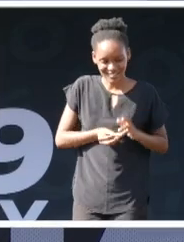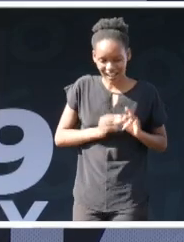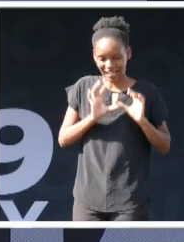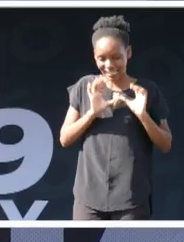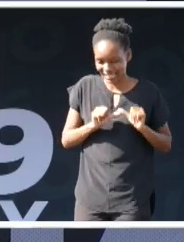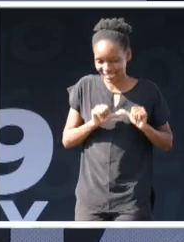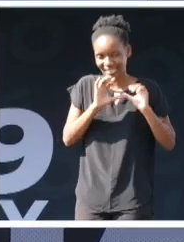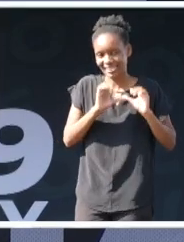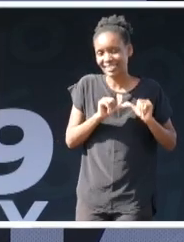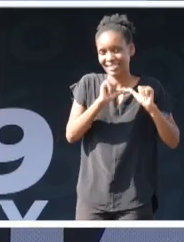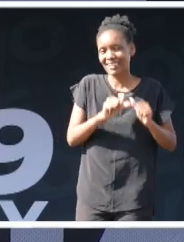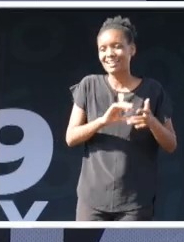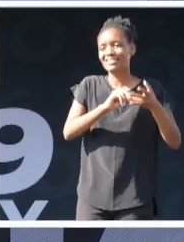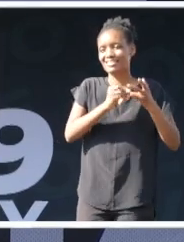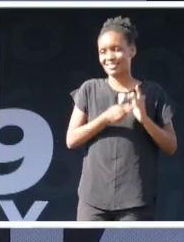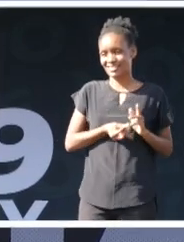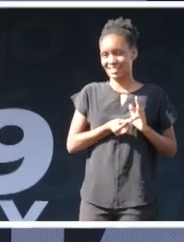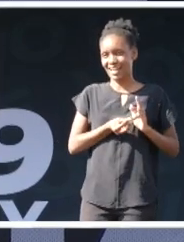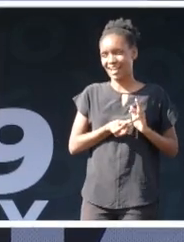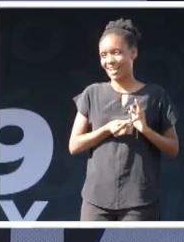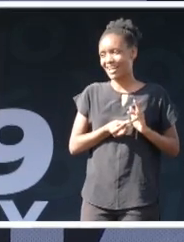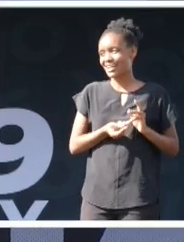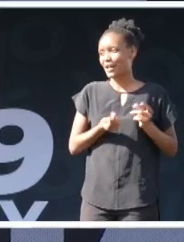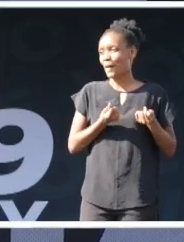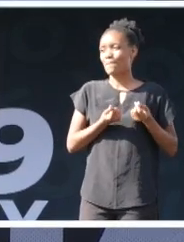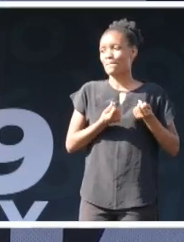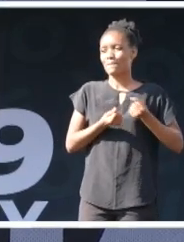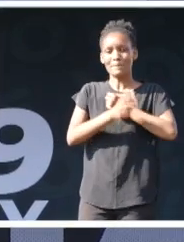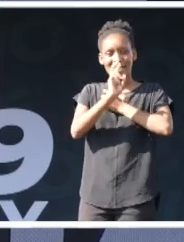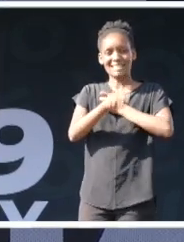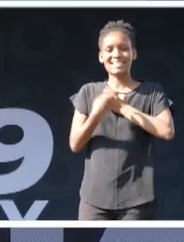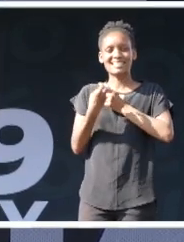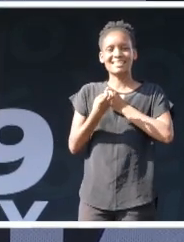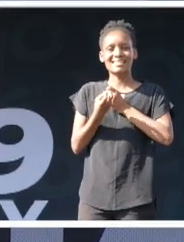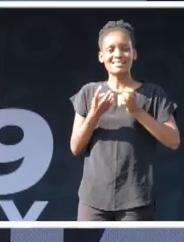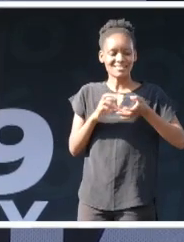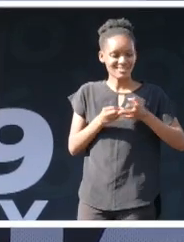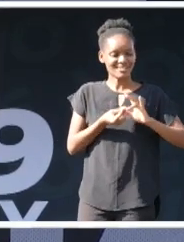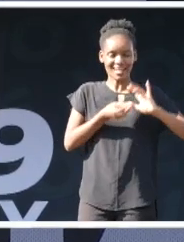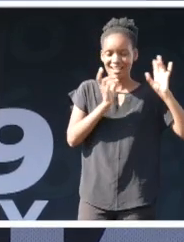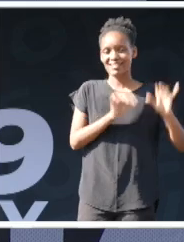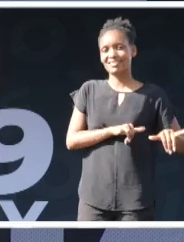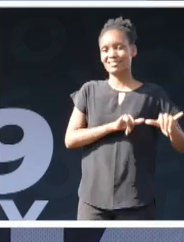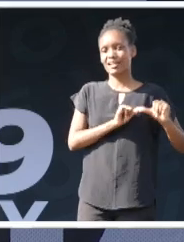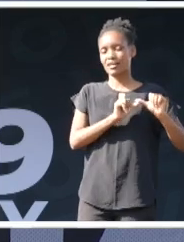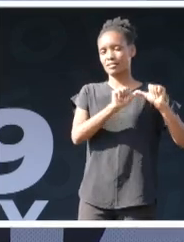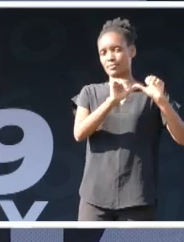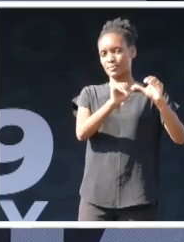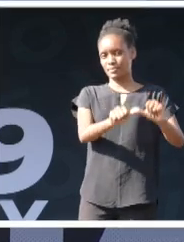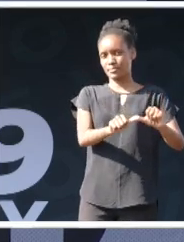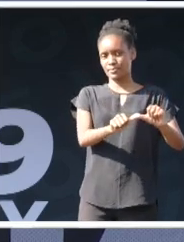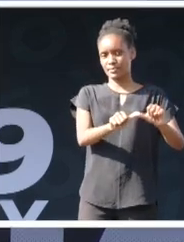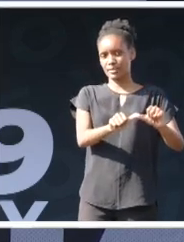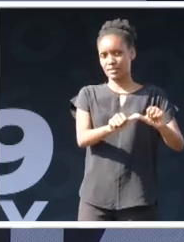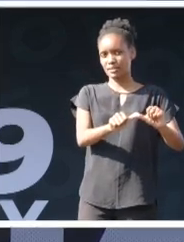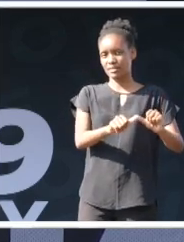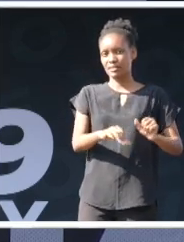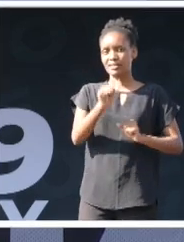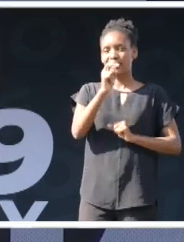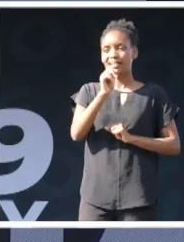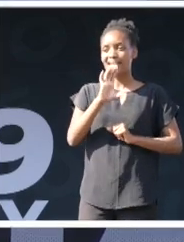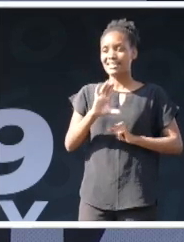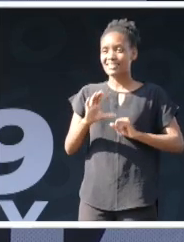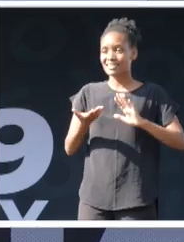all means. They are stealing our money to try to stay alive. And when the ANC